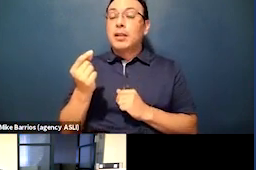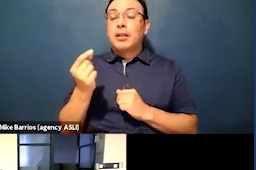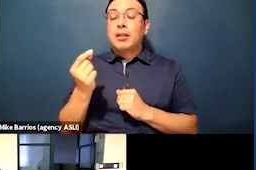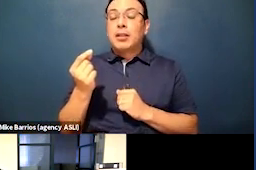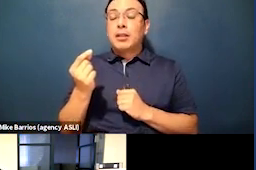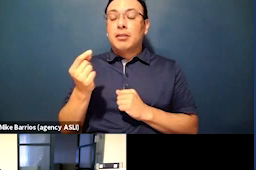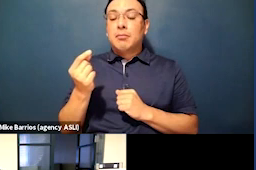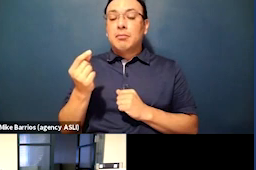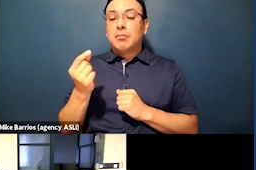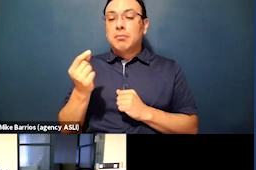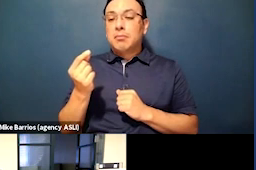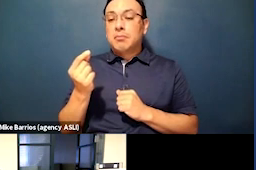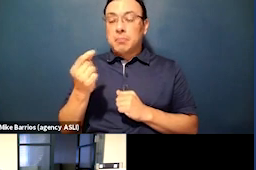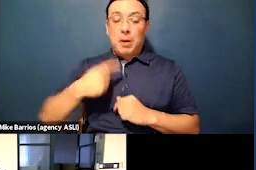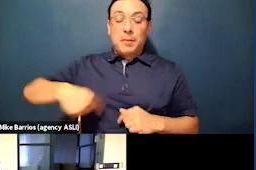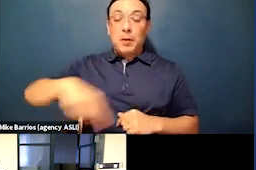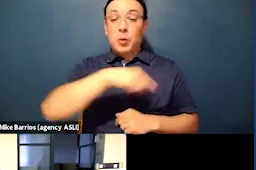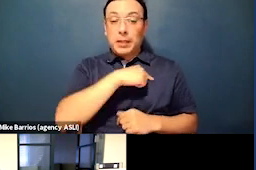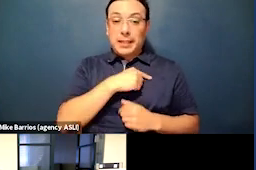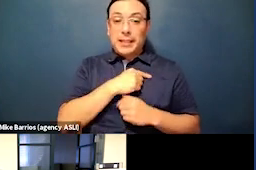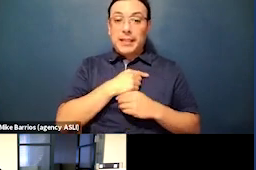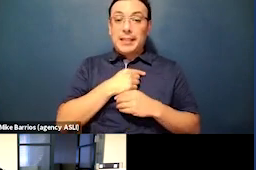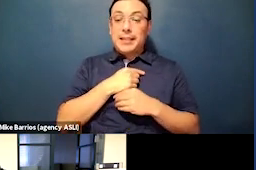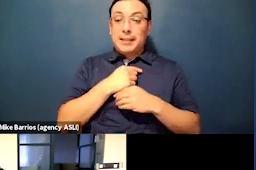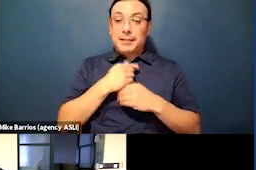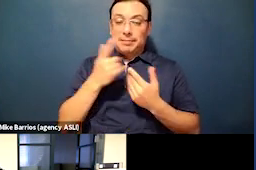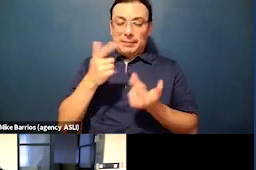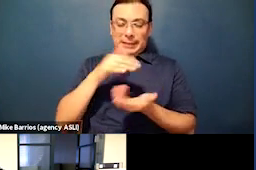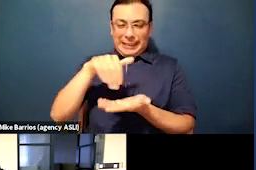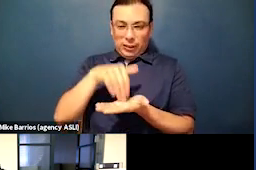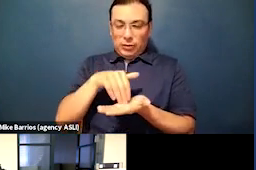I would definitely trust the state guidance